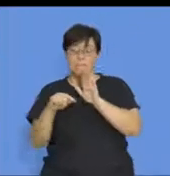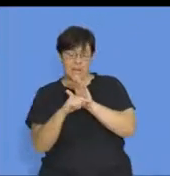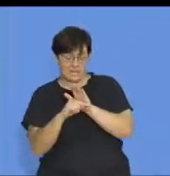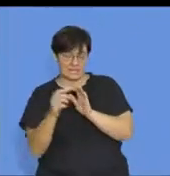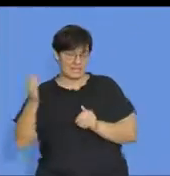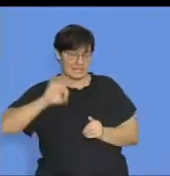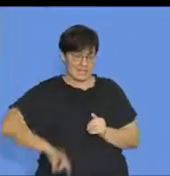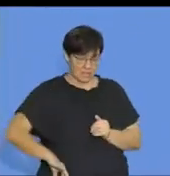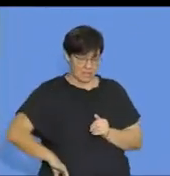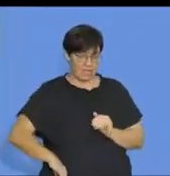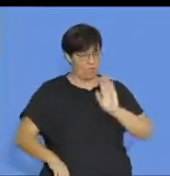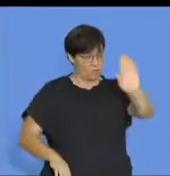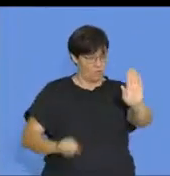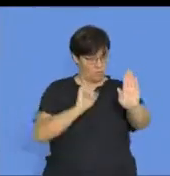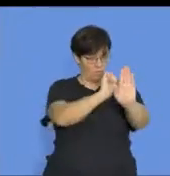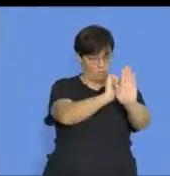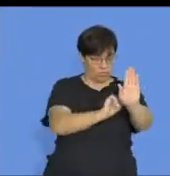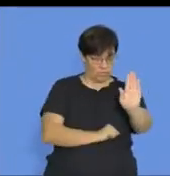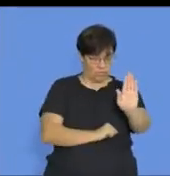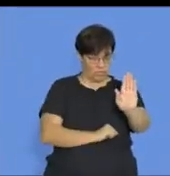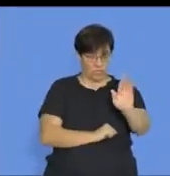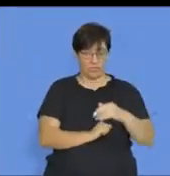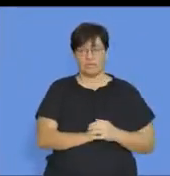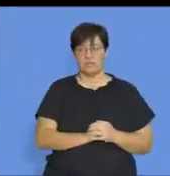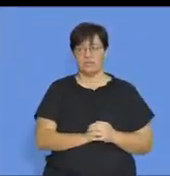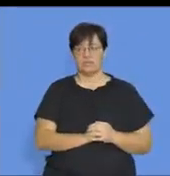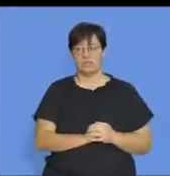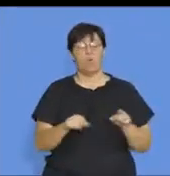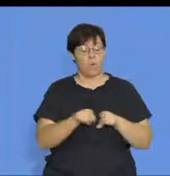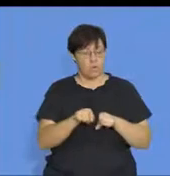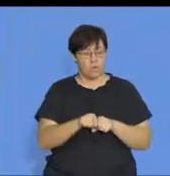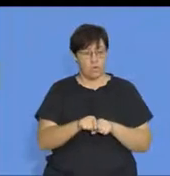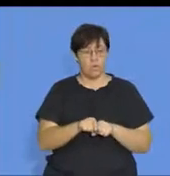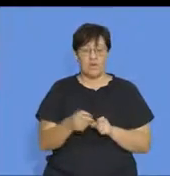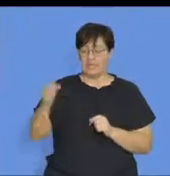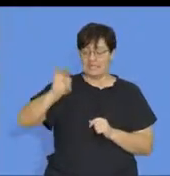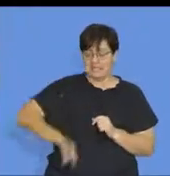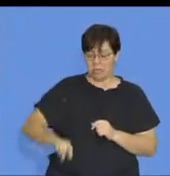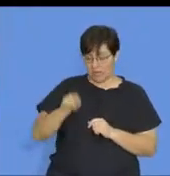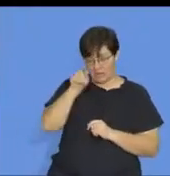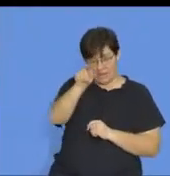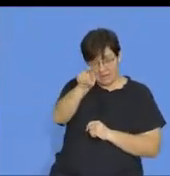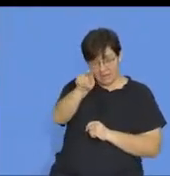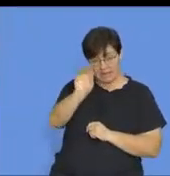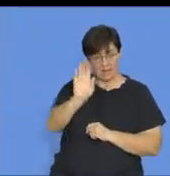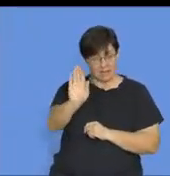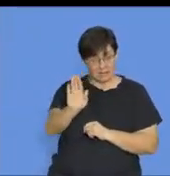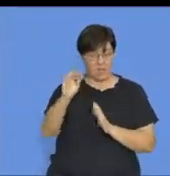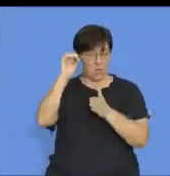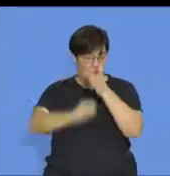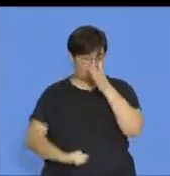salary for partner Craig, okay? You're gonna minus the salary for partner